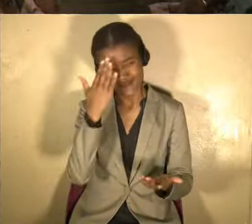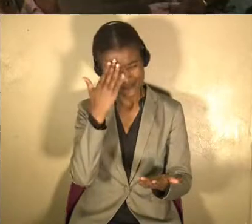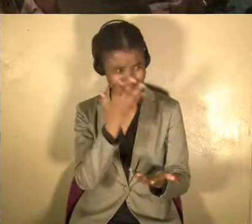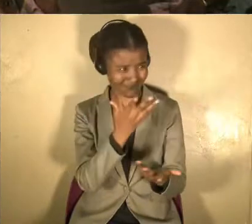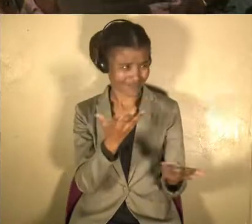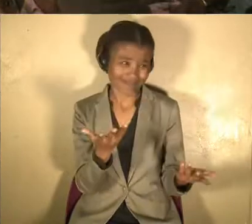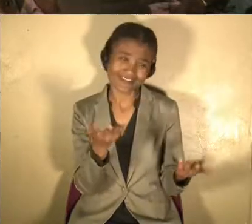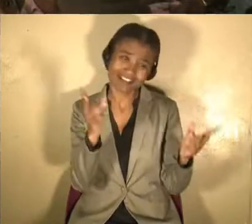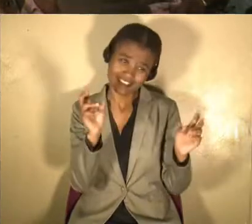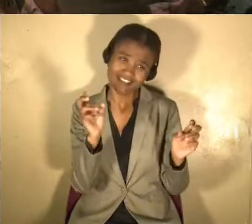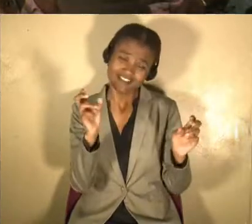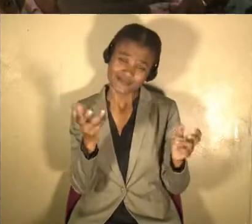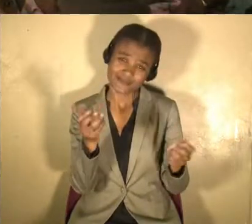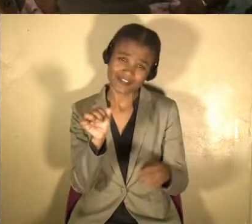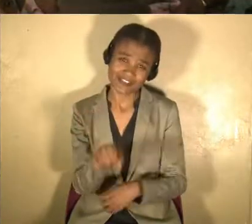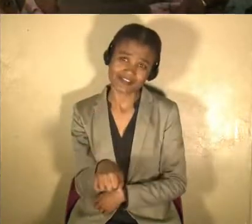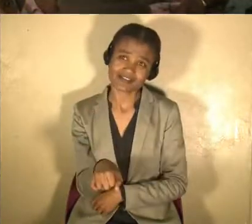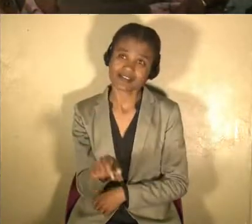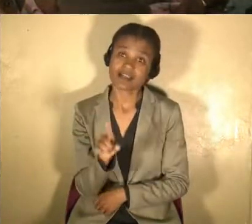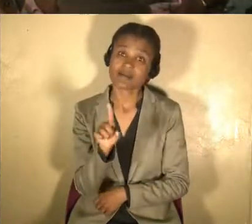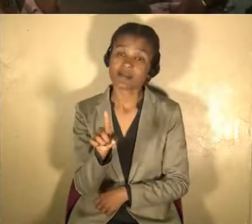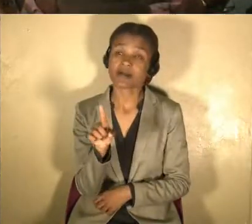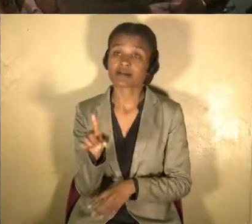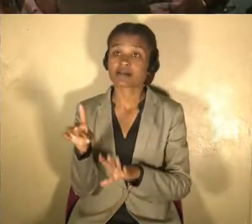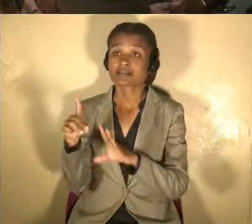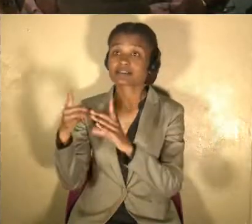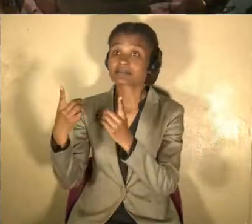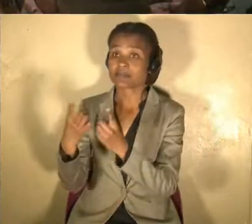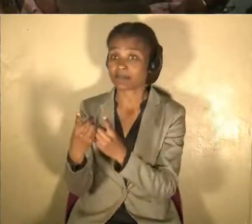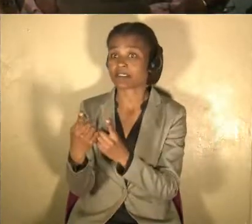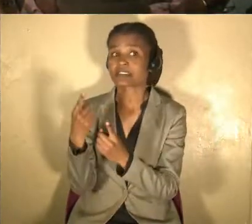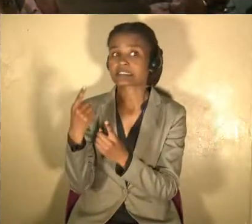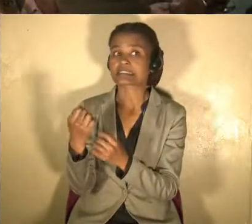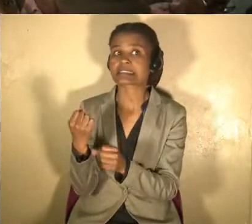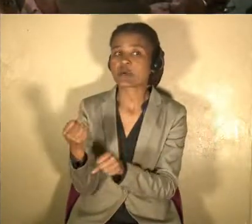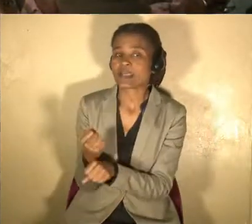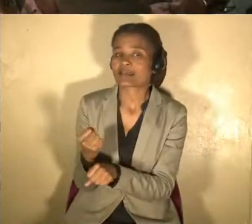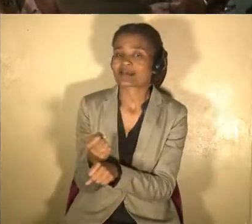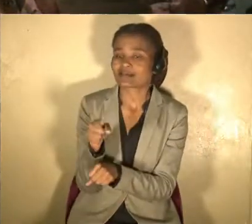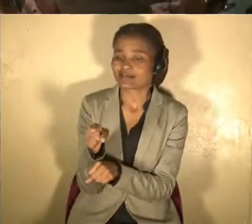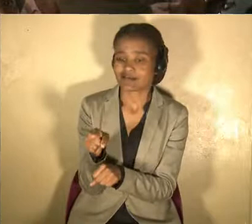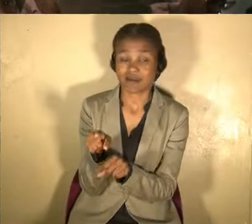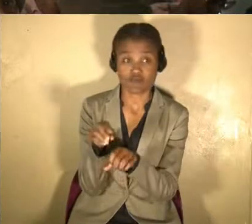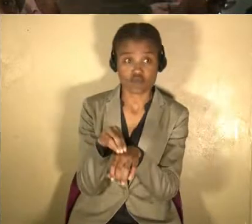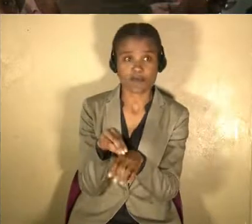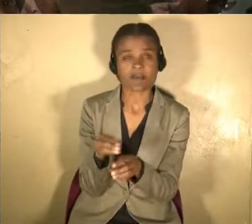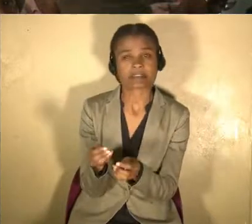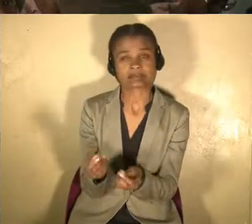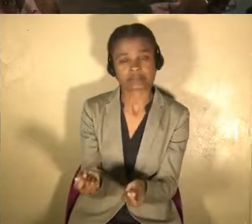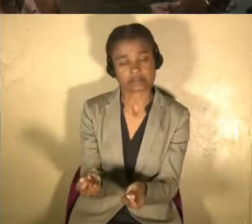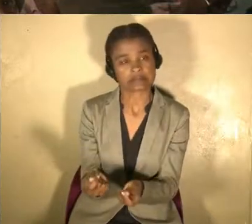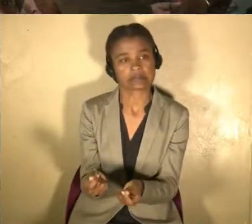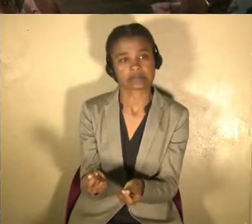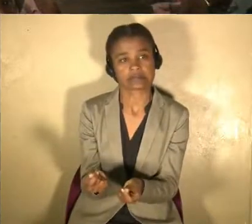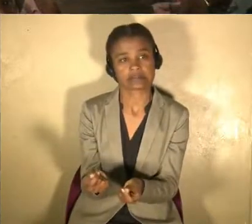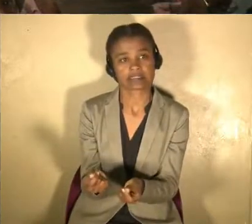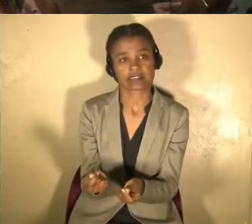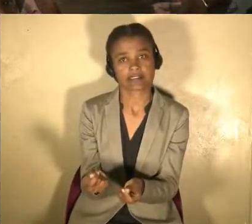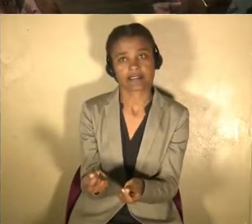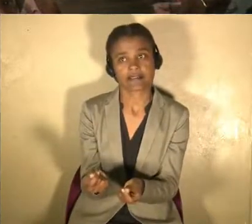ne. But the department now internal is working on the processes, Chair. So how can we go about